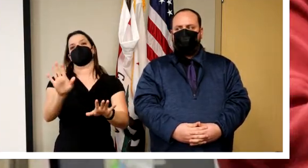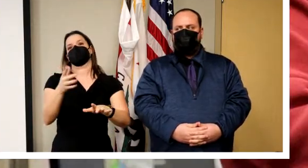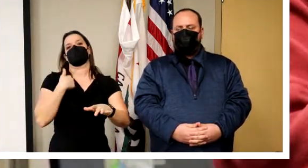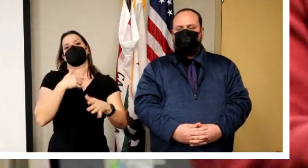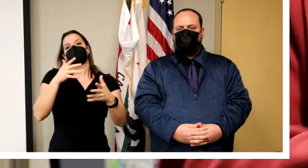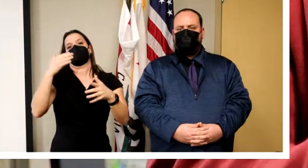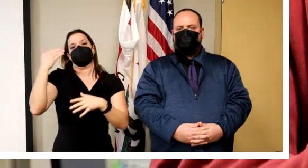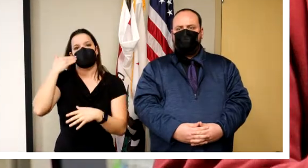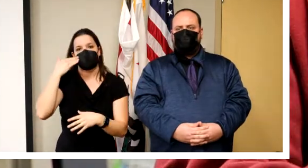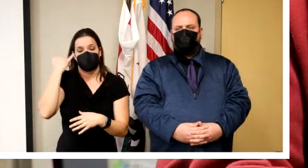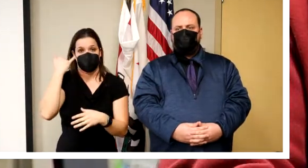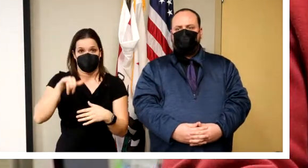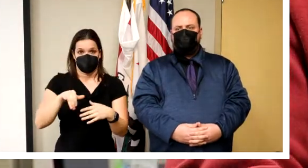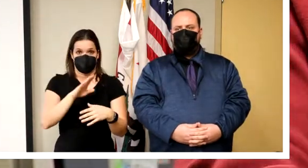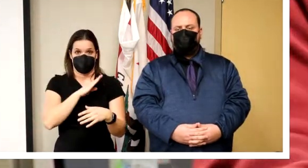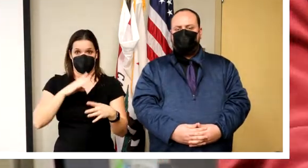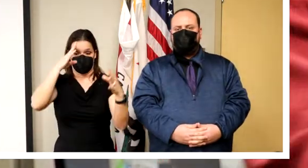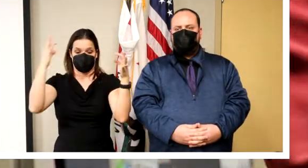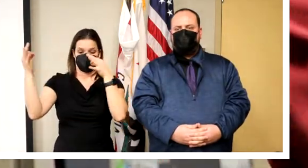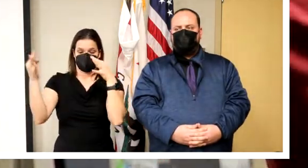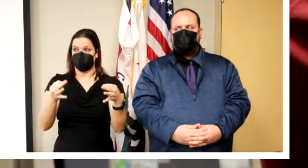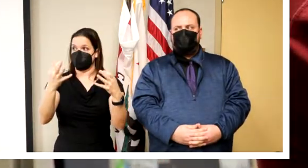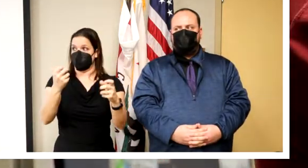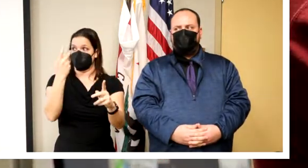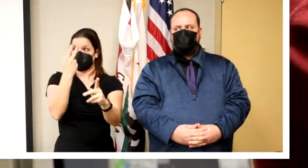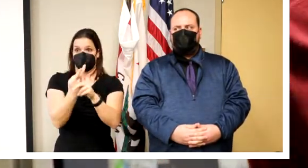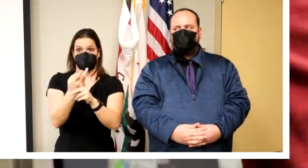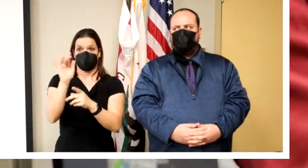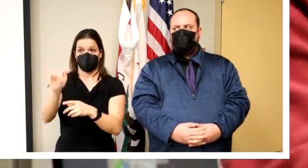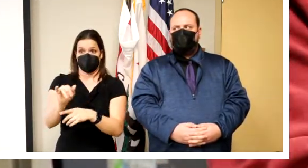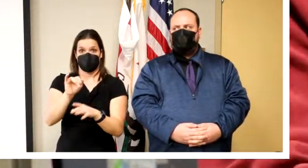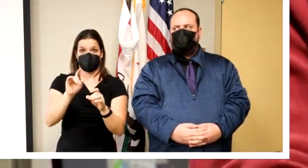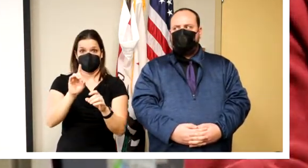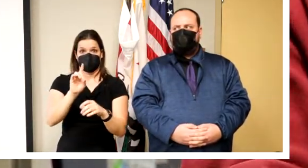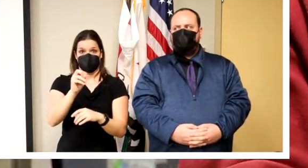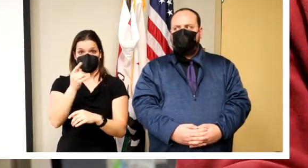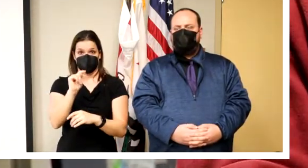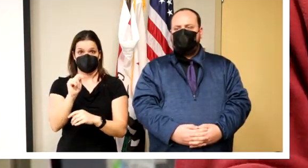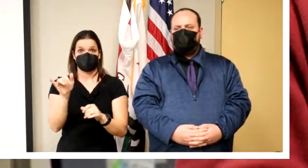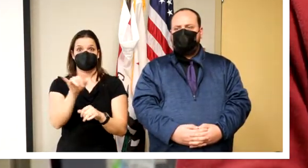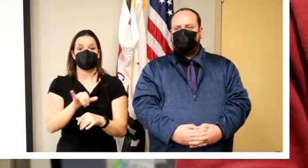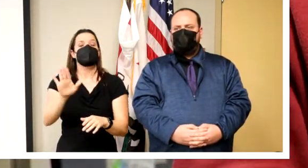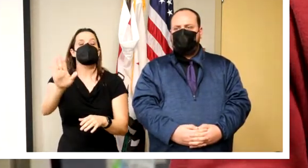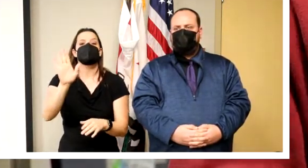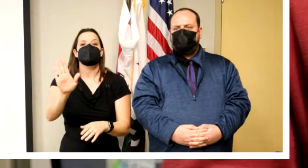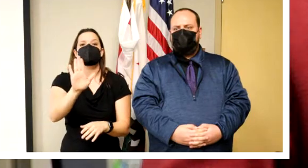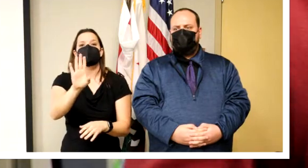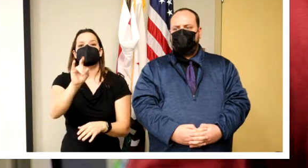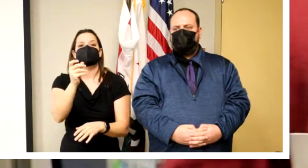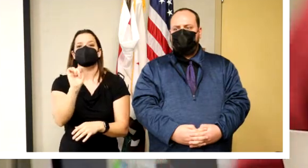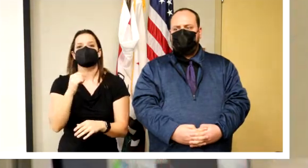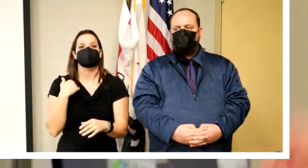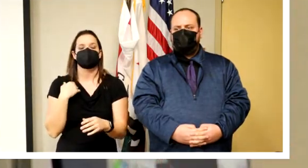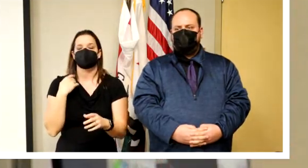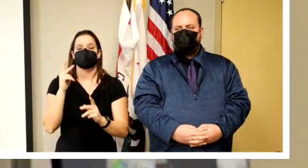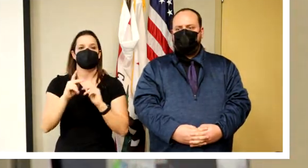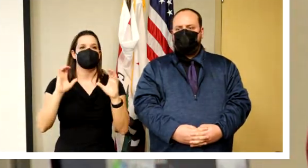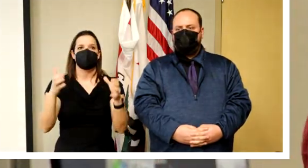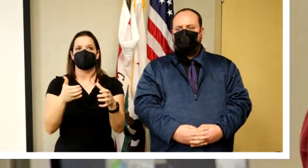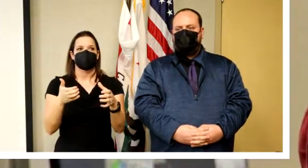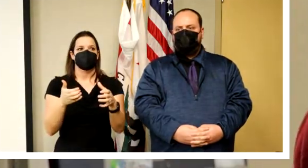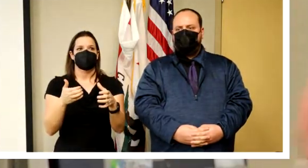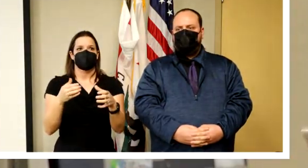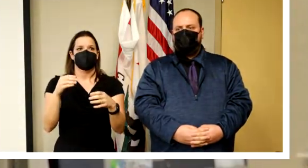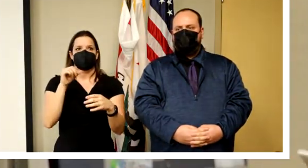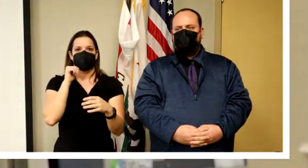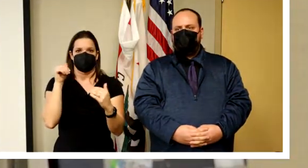know that if this board were to decide they wanted to keep this district the same. Now, the hard part is that your districts have such a population